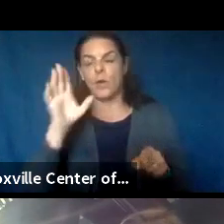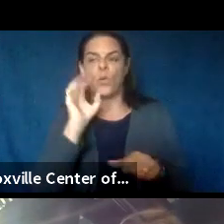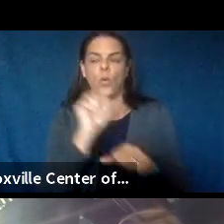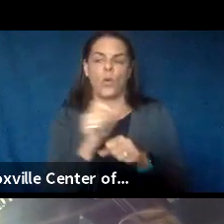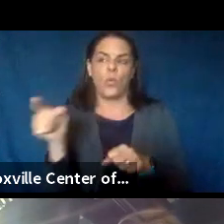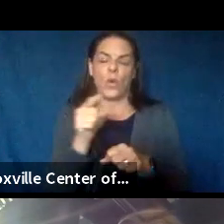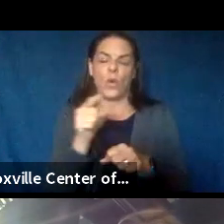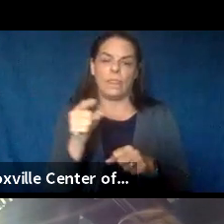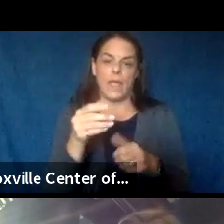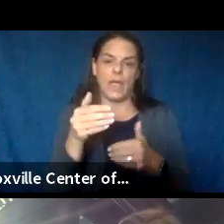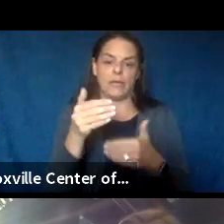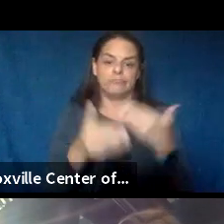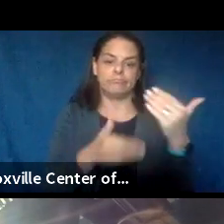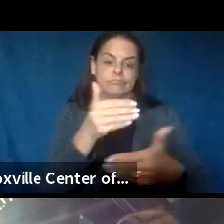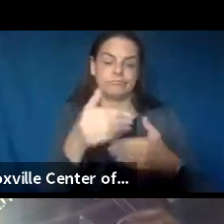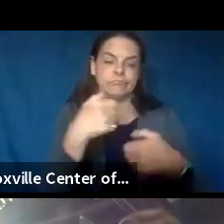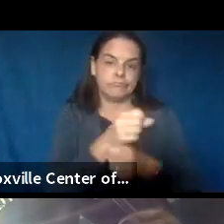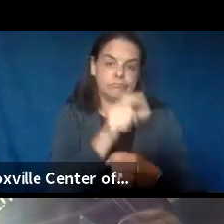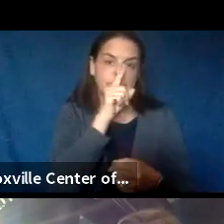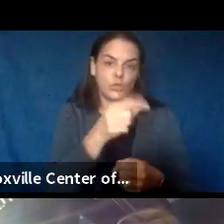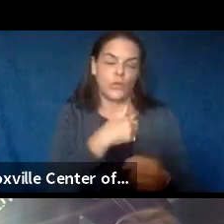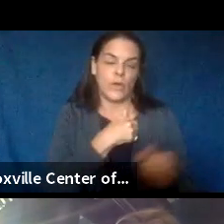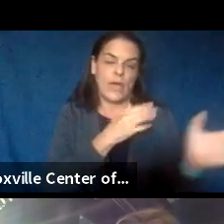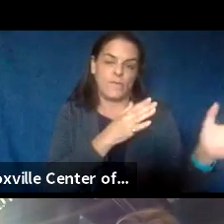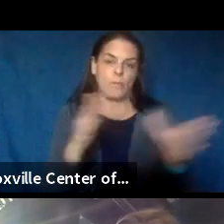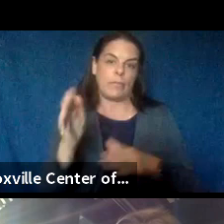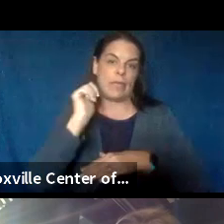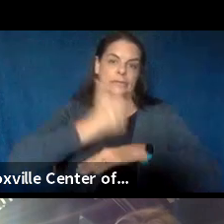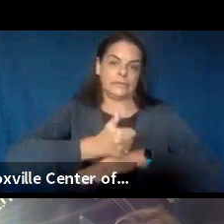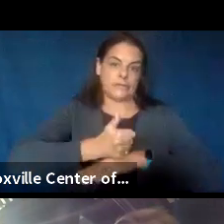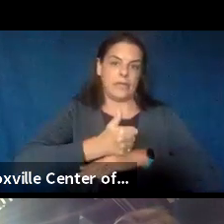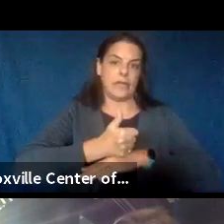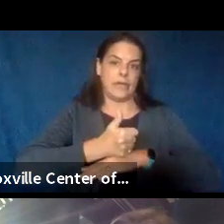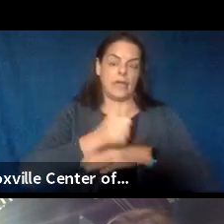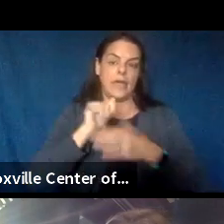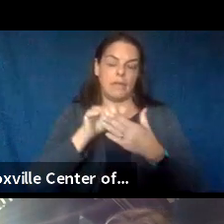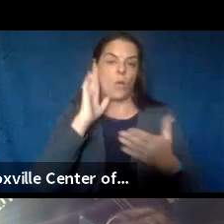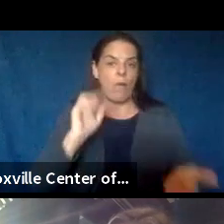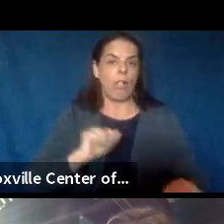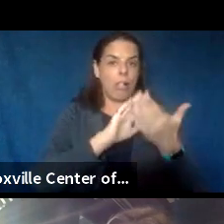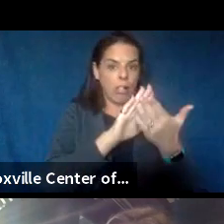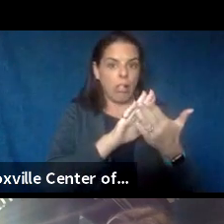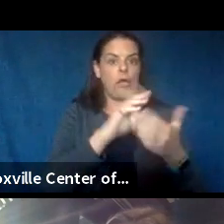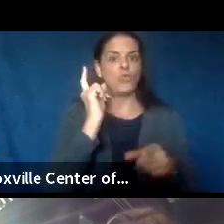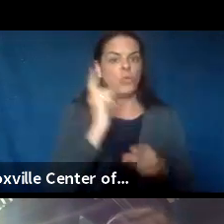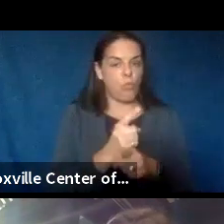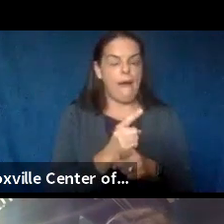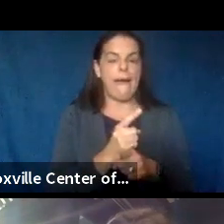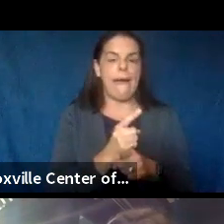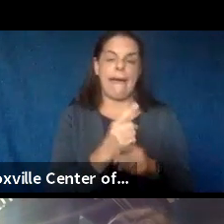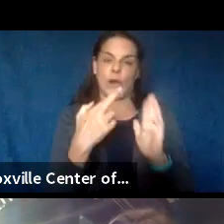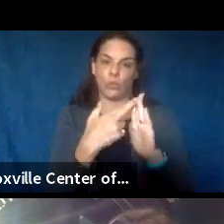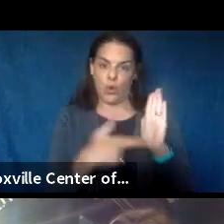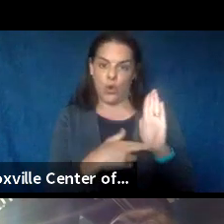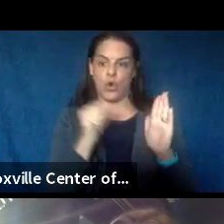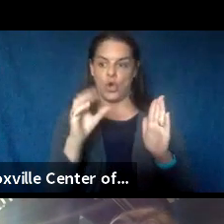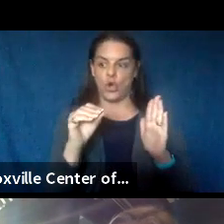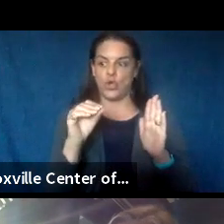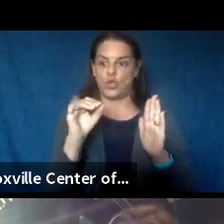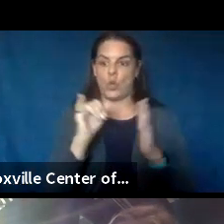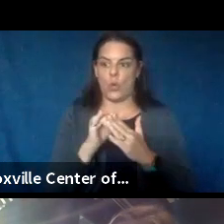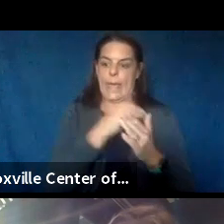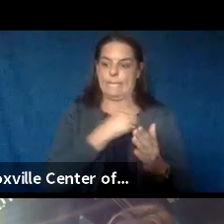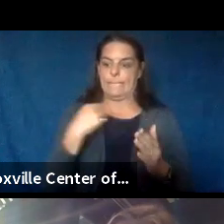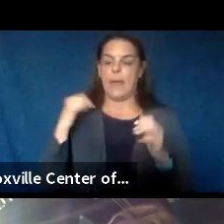sure there are plans in place that address the right standards so that members can quarantine in the